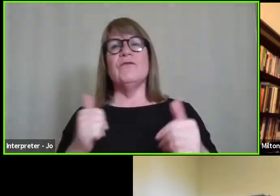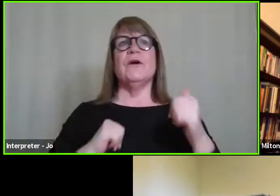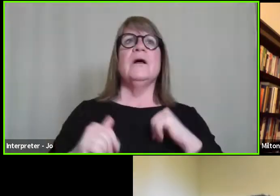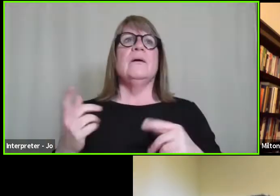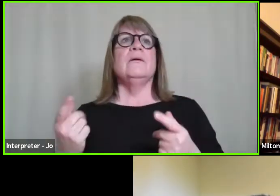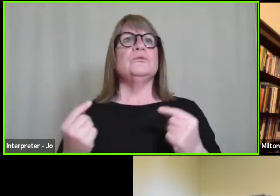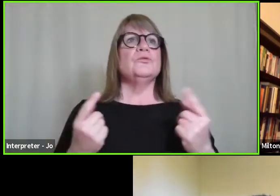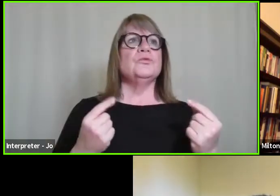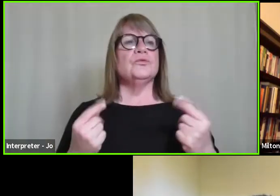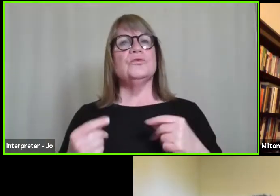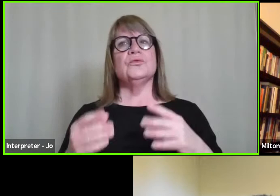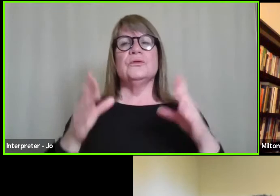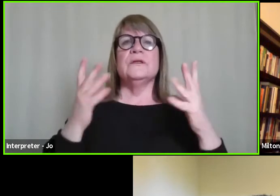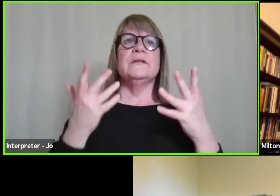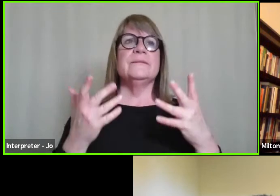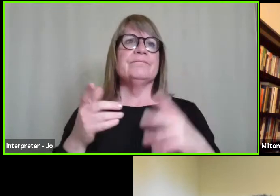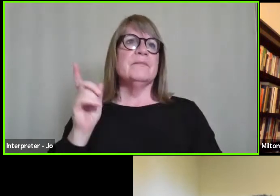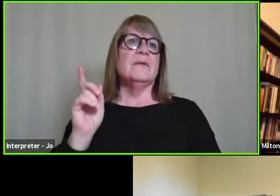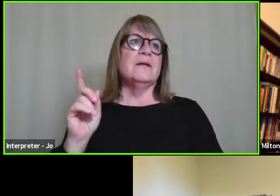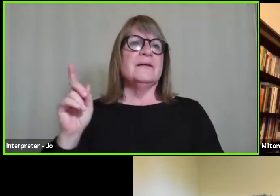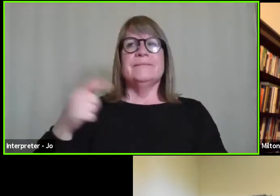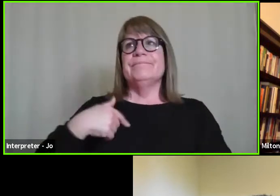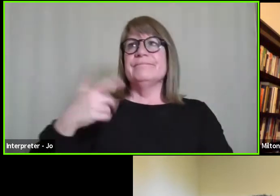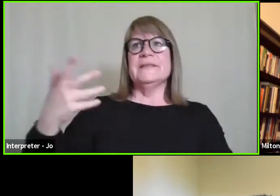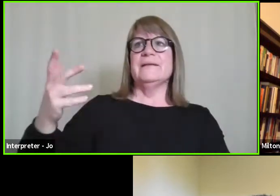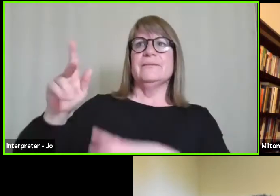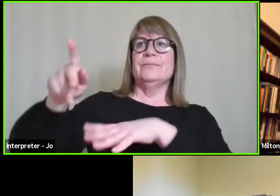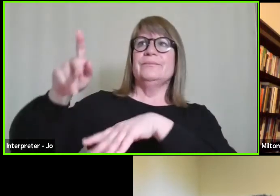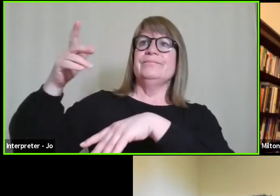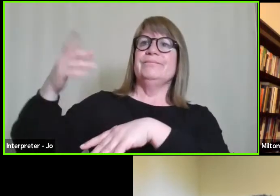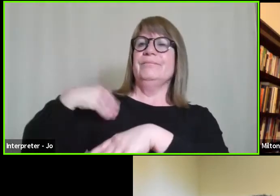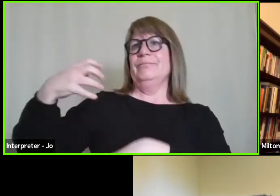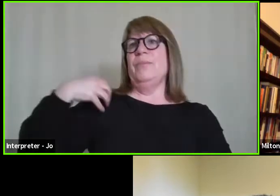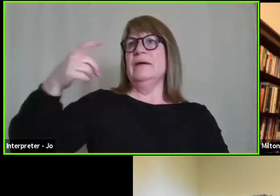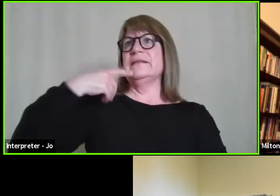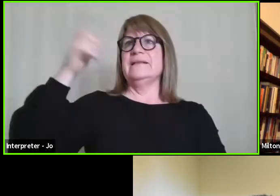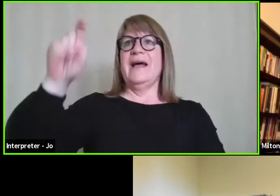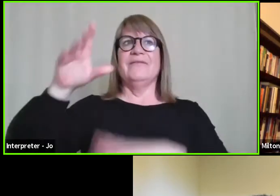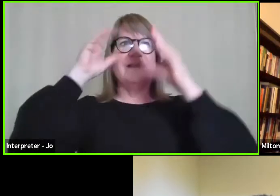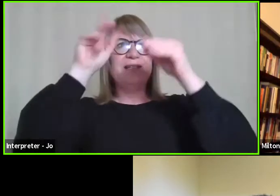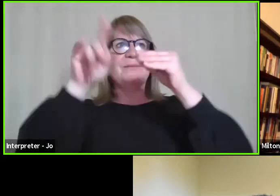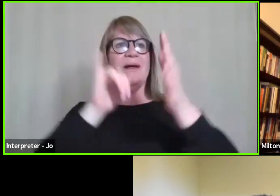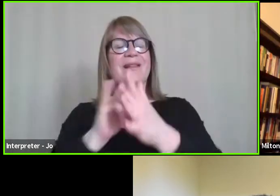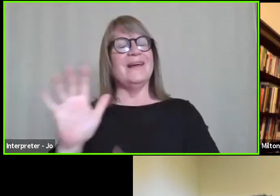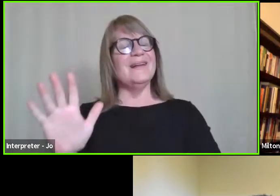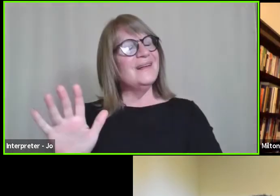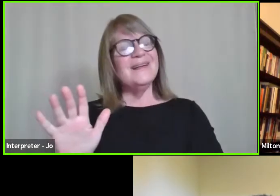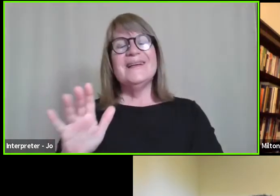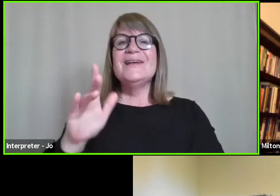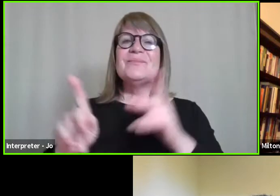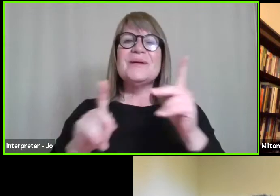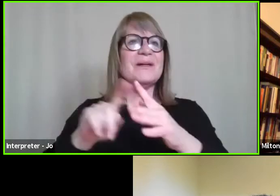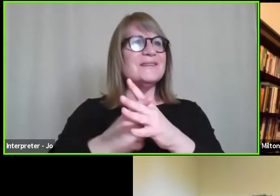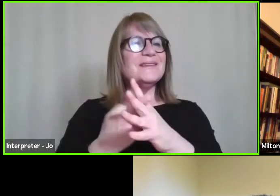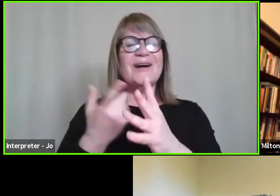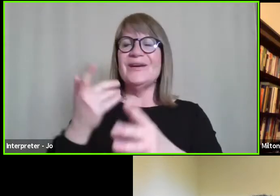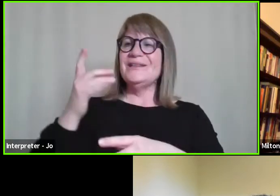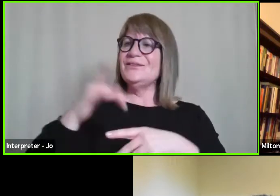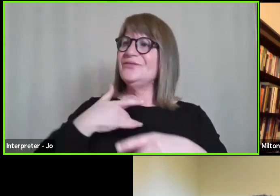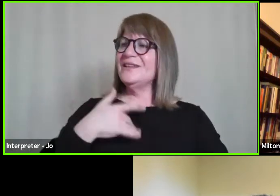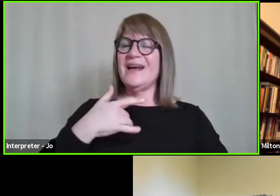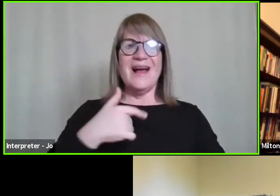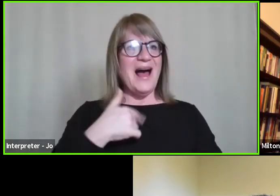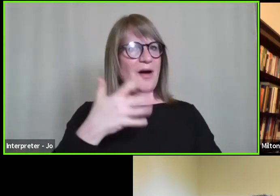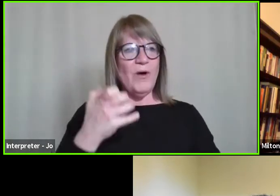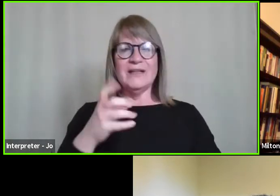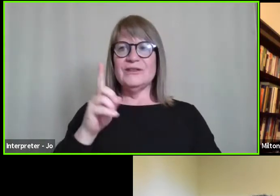think even if those efforts are performative what they reveal is that there is a desire to do differently i don't think that most